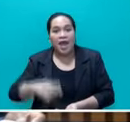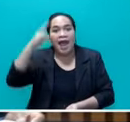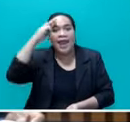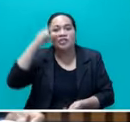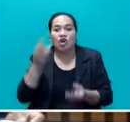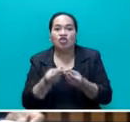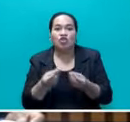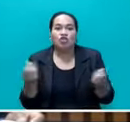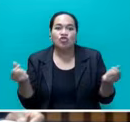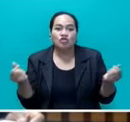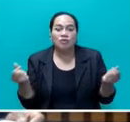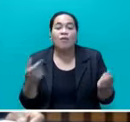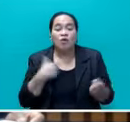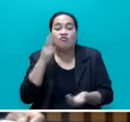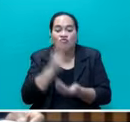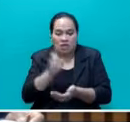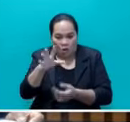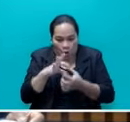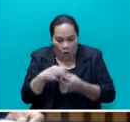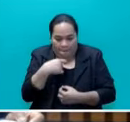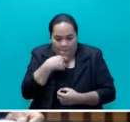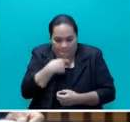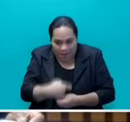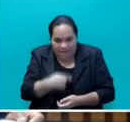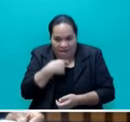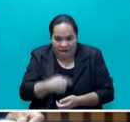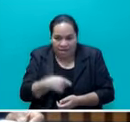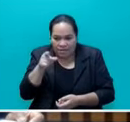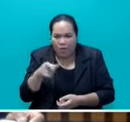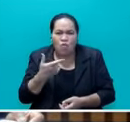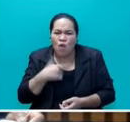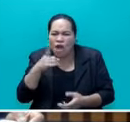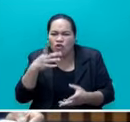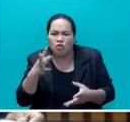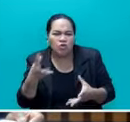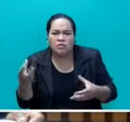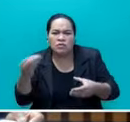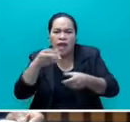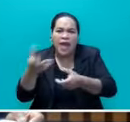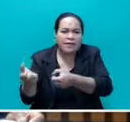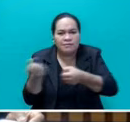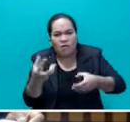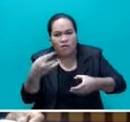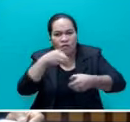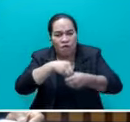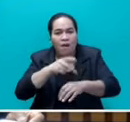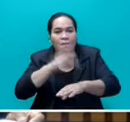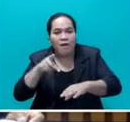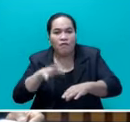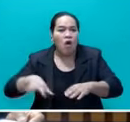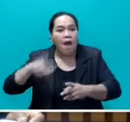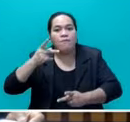solution to something that is really personal to him. Why should you engage the parliament? Why should you engage the whole process